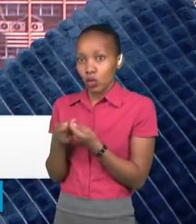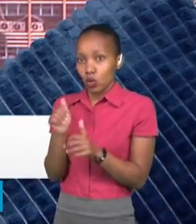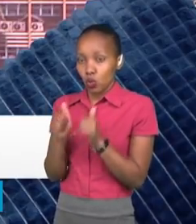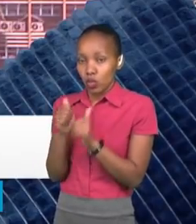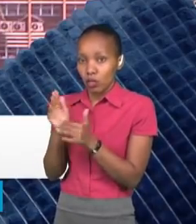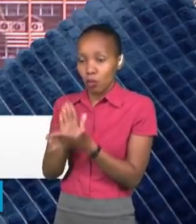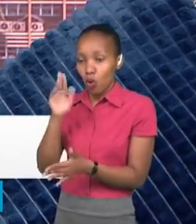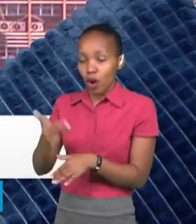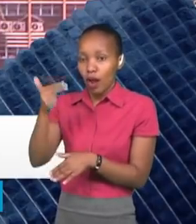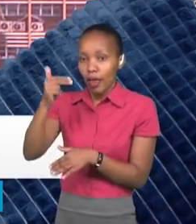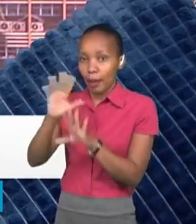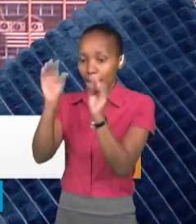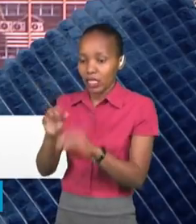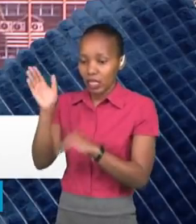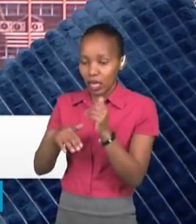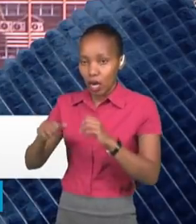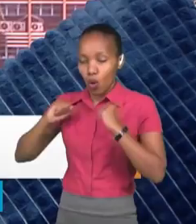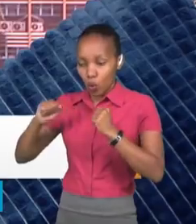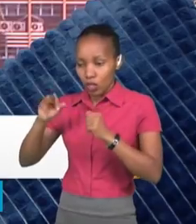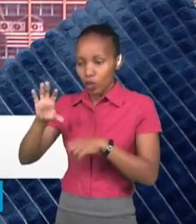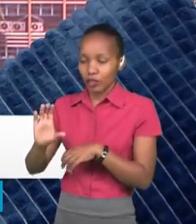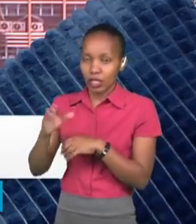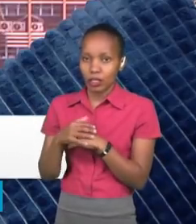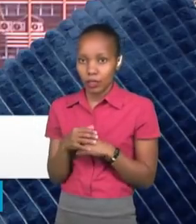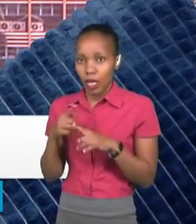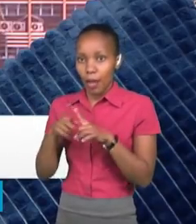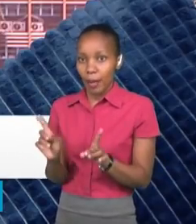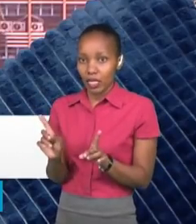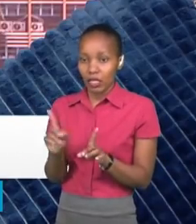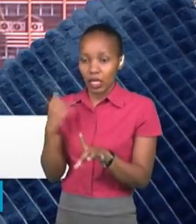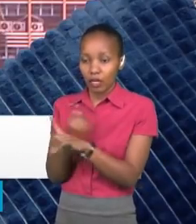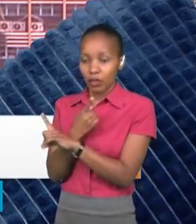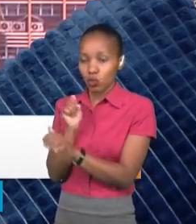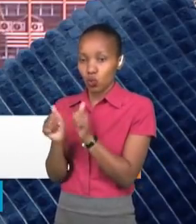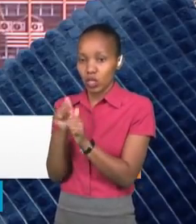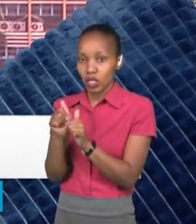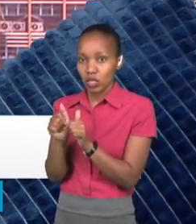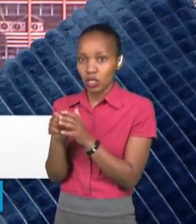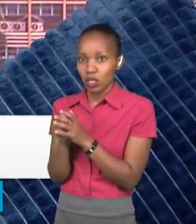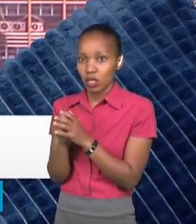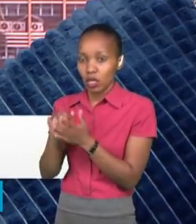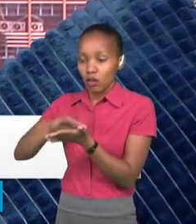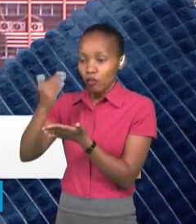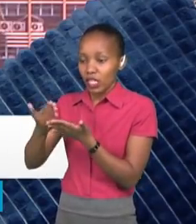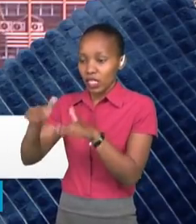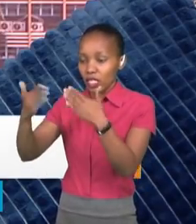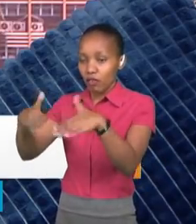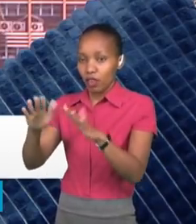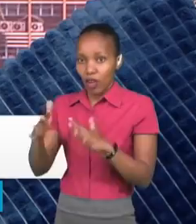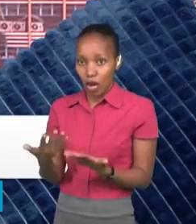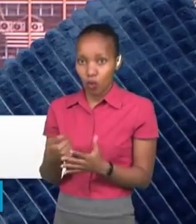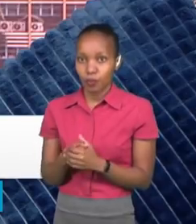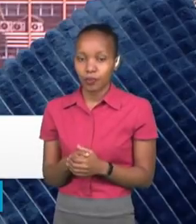much more higher budget than Wazito, okay, as it is. Mm-hmm. But the difference is where the allocation of the funds, okay, okay,